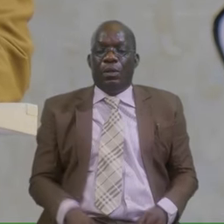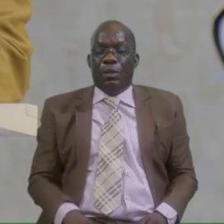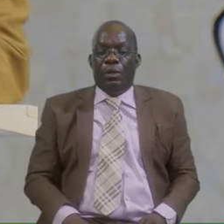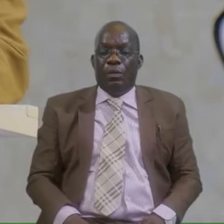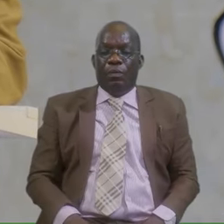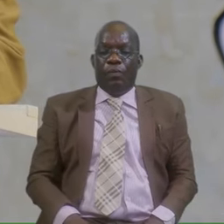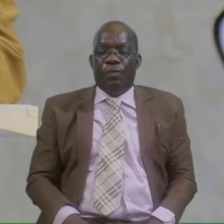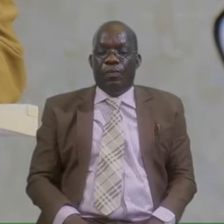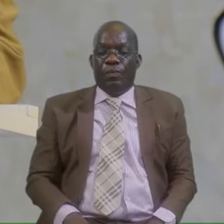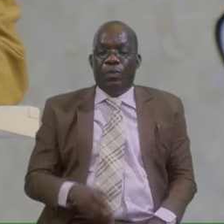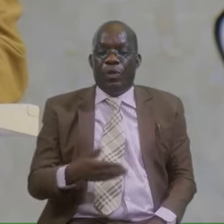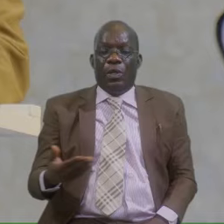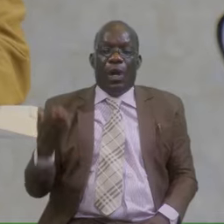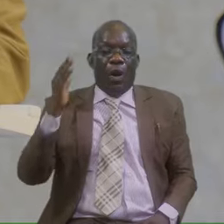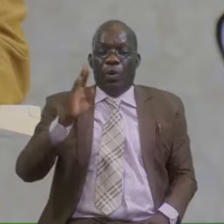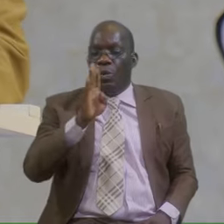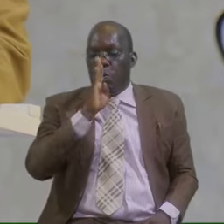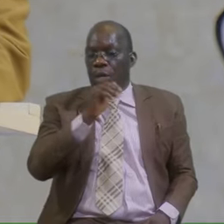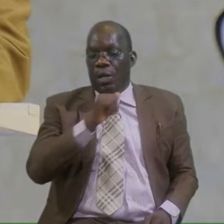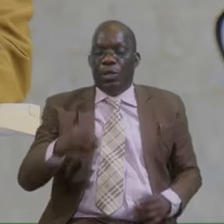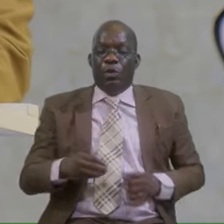+234 944 9263. There will be a special